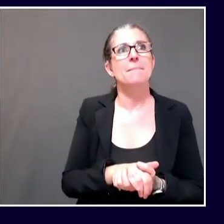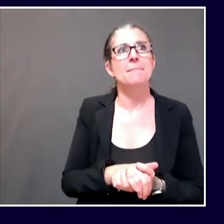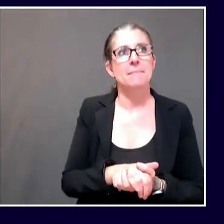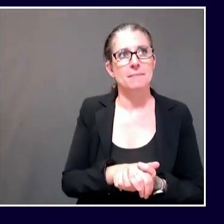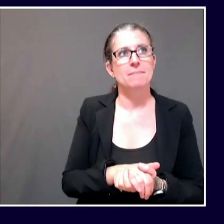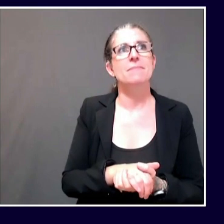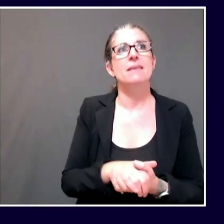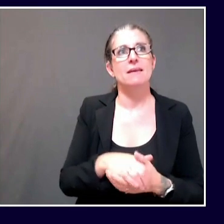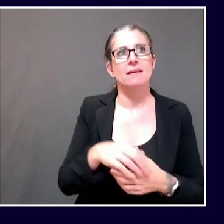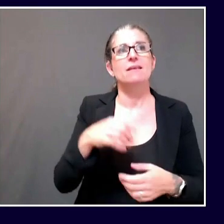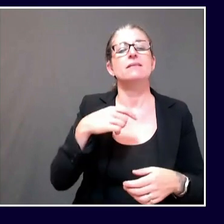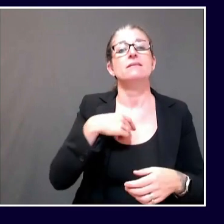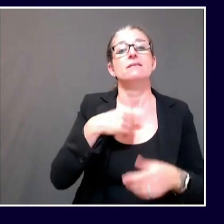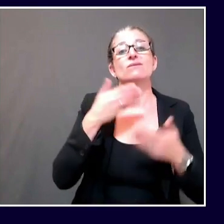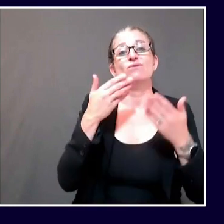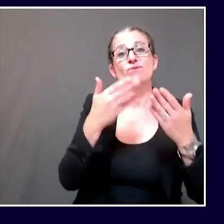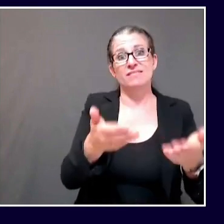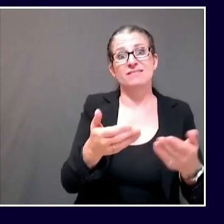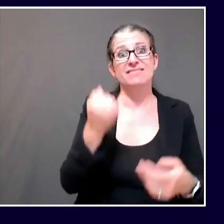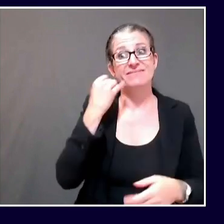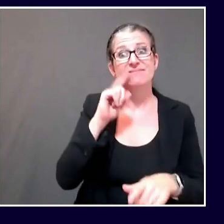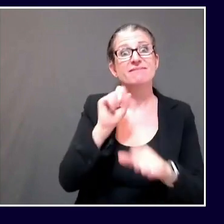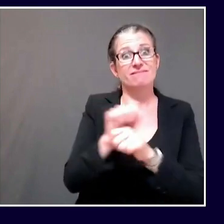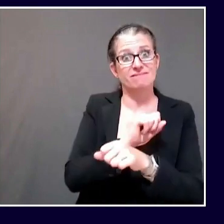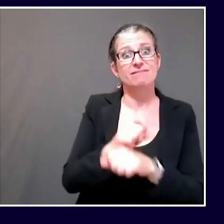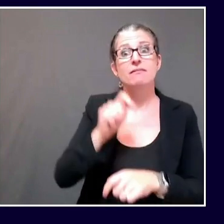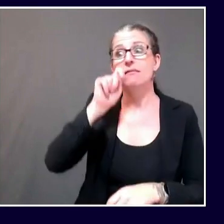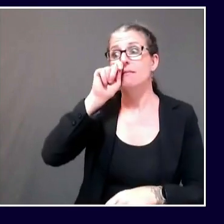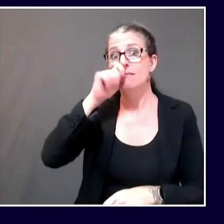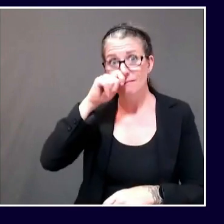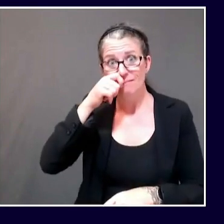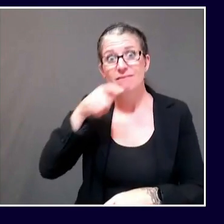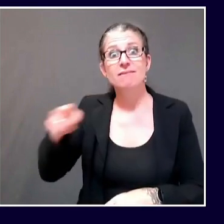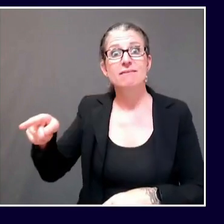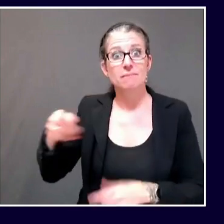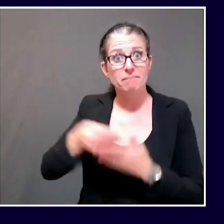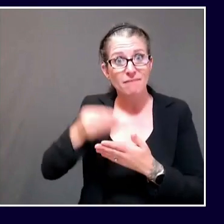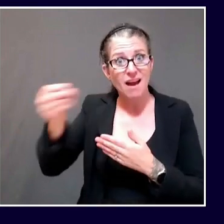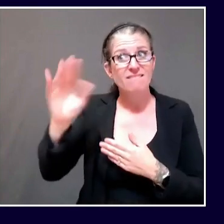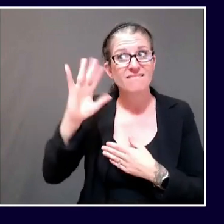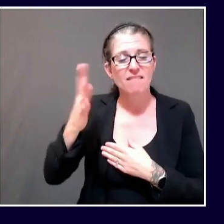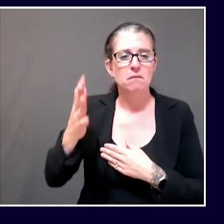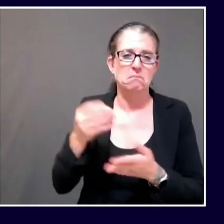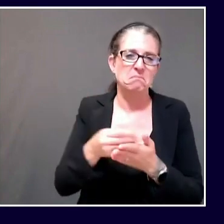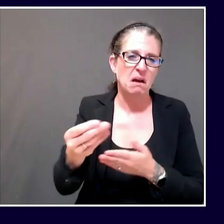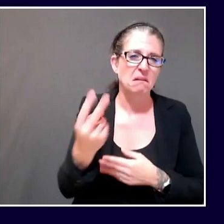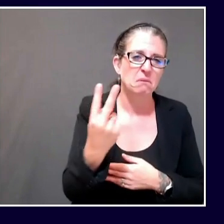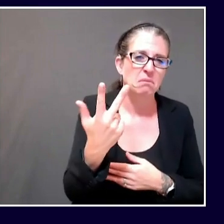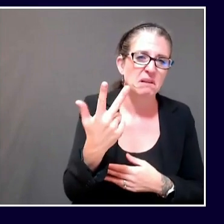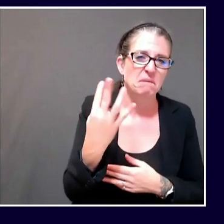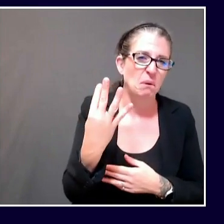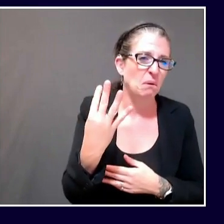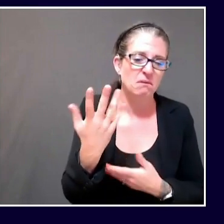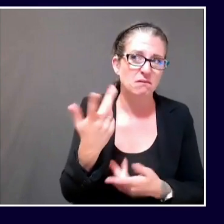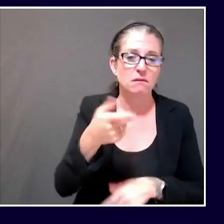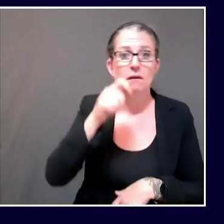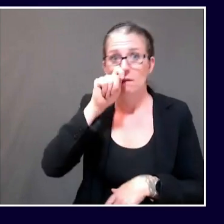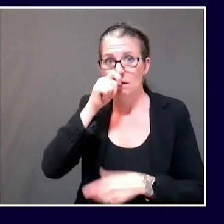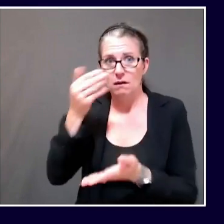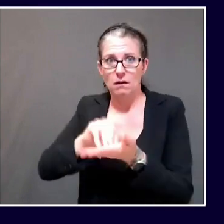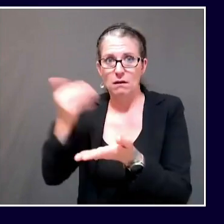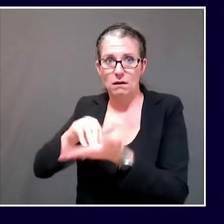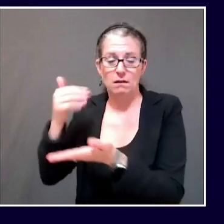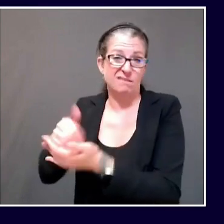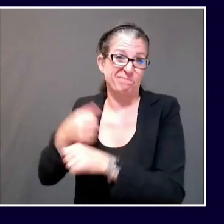think, or my view, is that there are many different strategies. There's plenty of room at the table for these different types